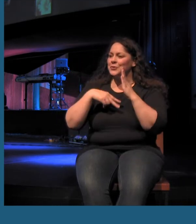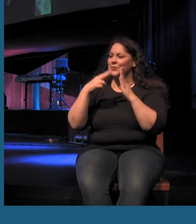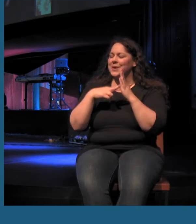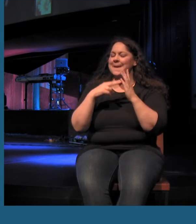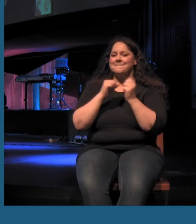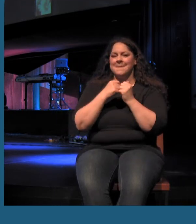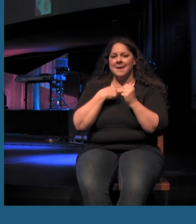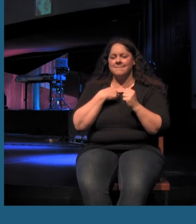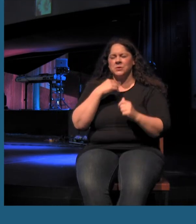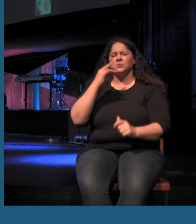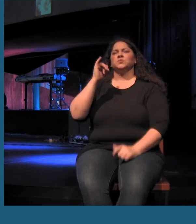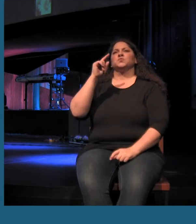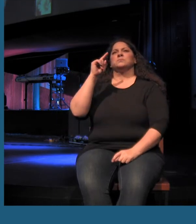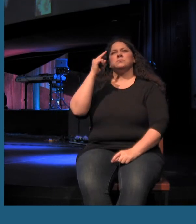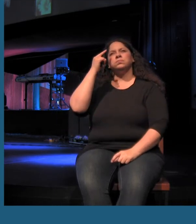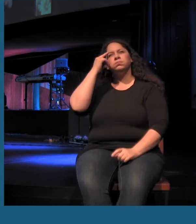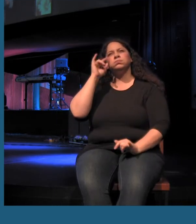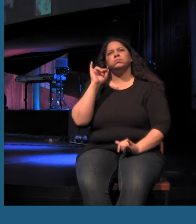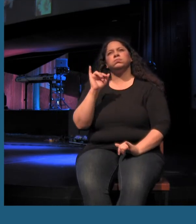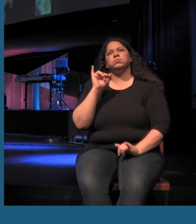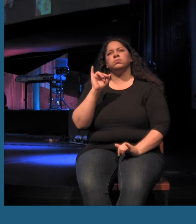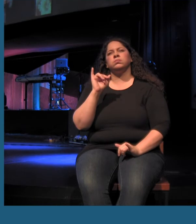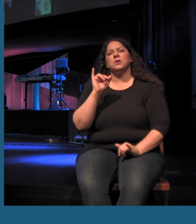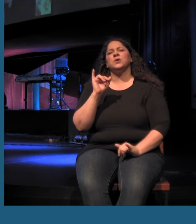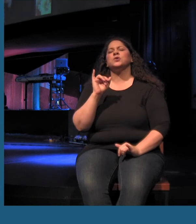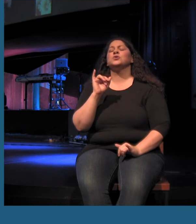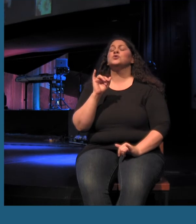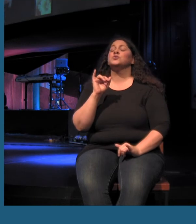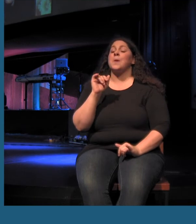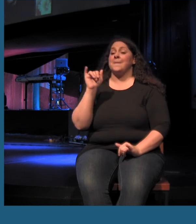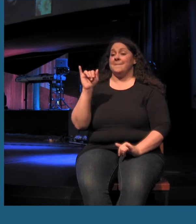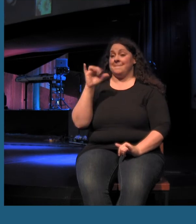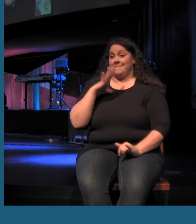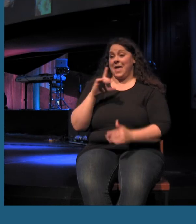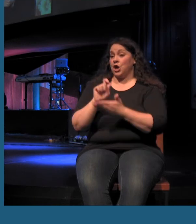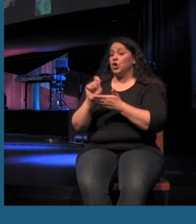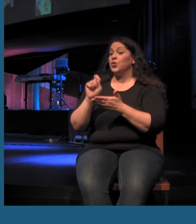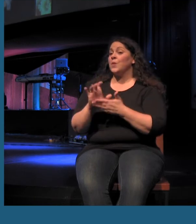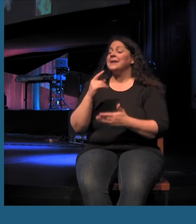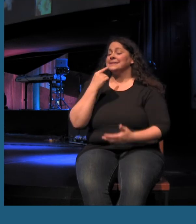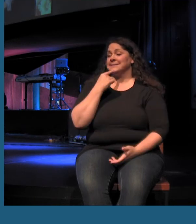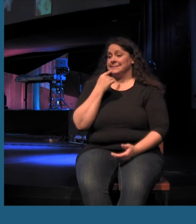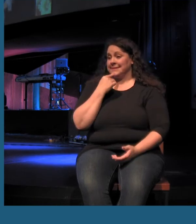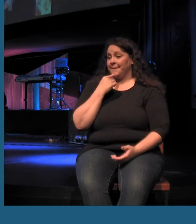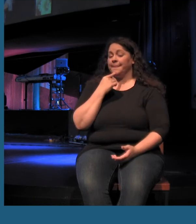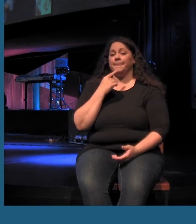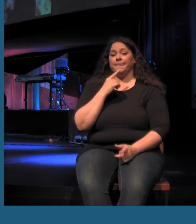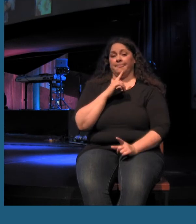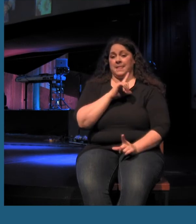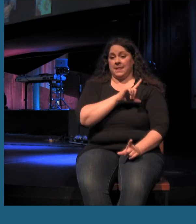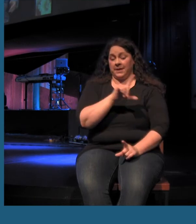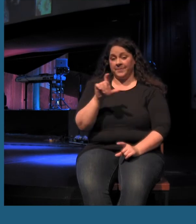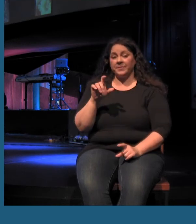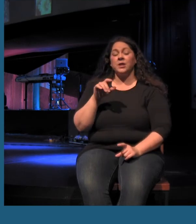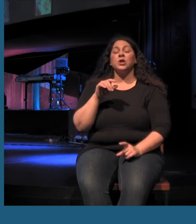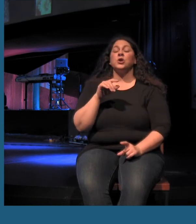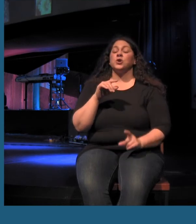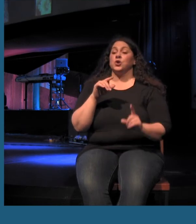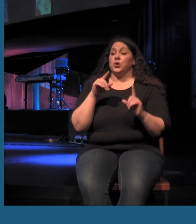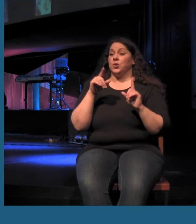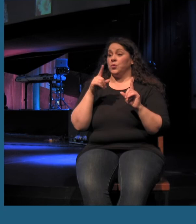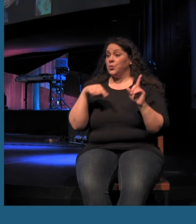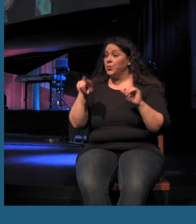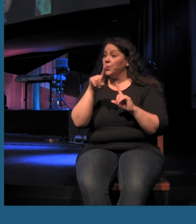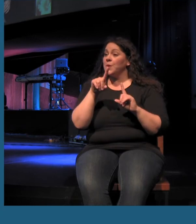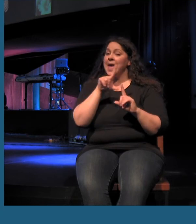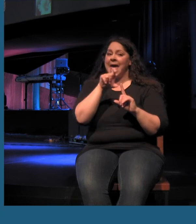makes this statement. Really, it's a question, and it's a question each of us should ask ourselves. Not ask somebody